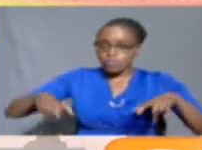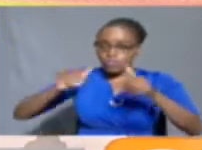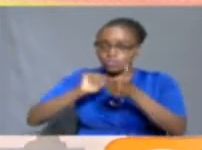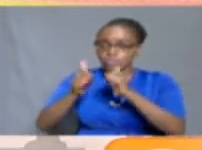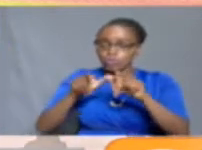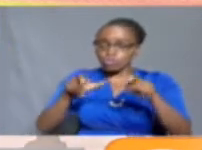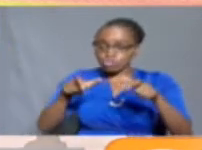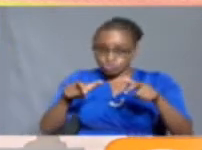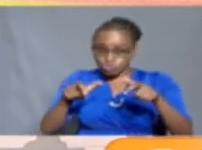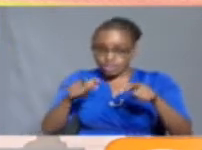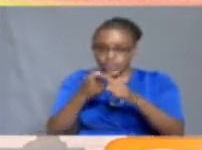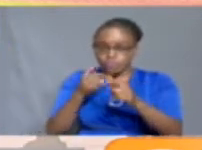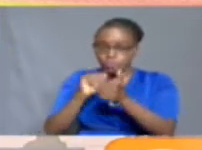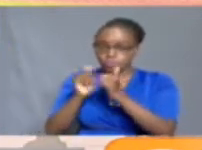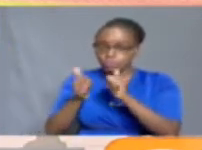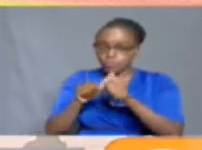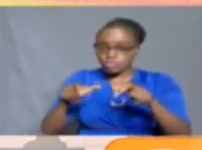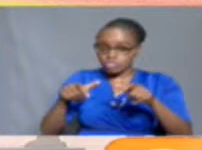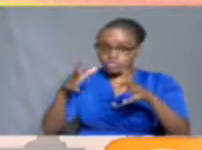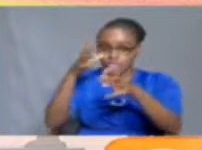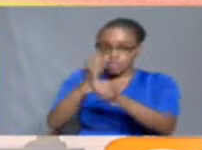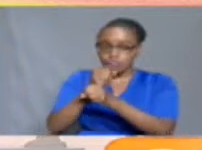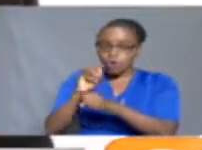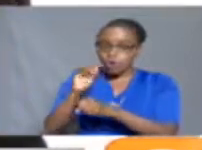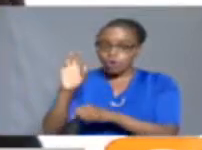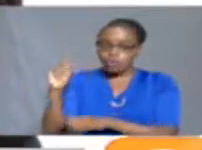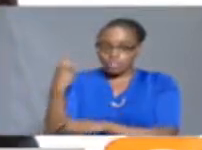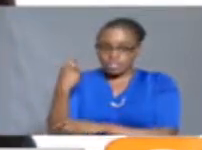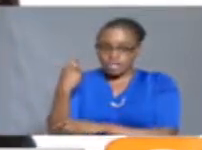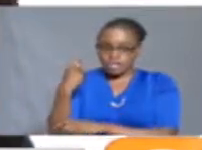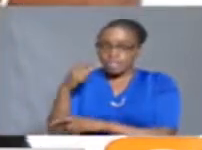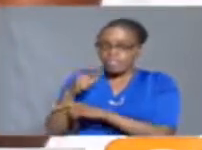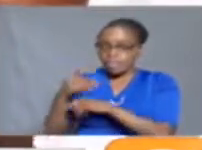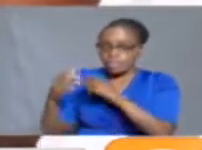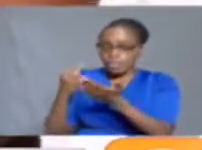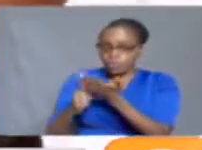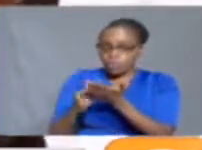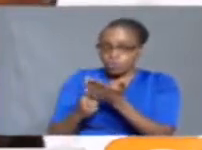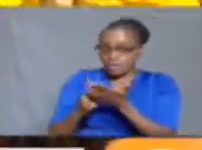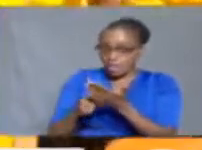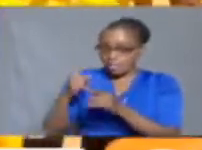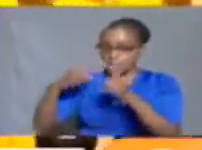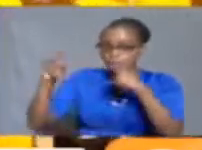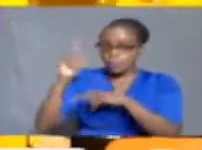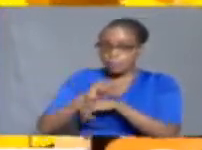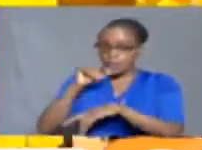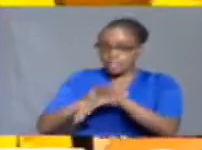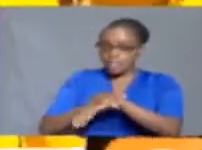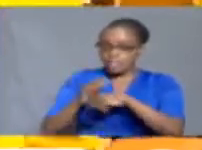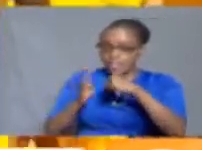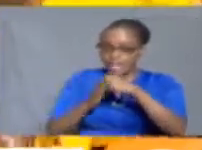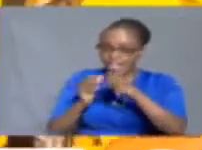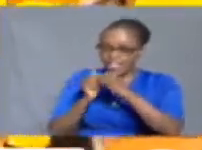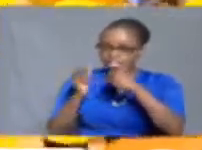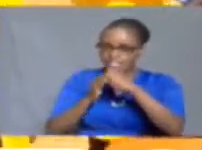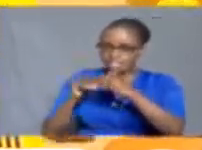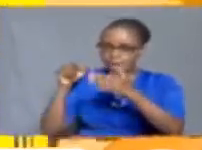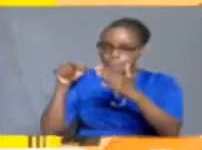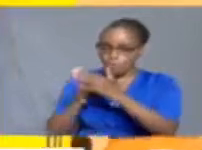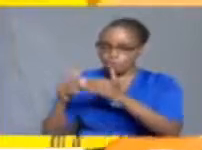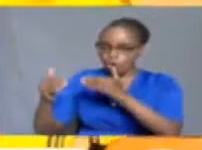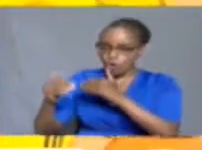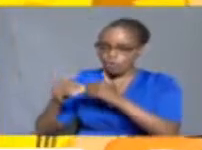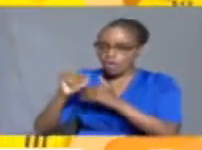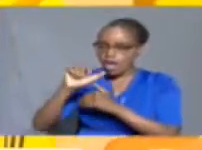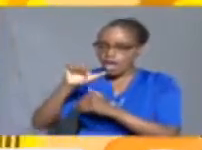sports journalists from the Sports Journalists Association of Kenya. The Ugandan national won the award after getting 19 points against his closest challenger,